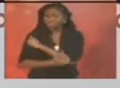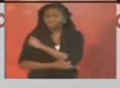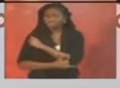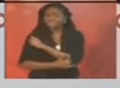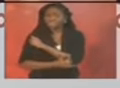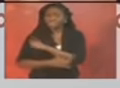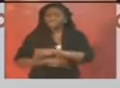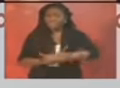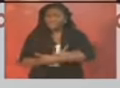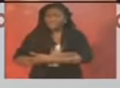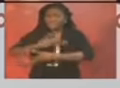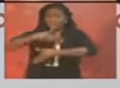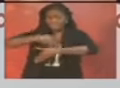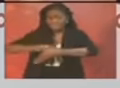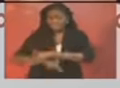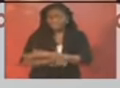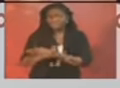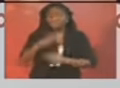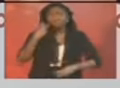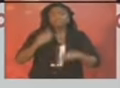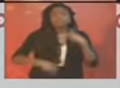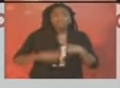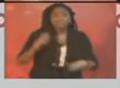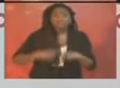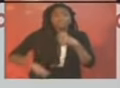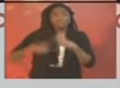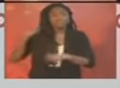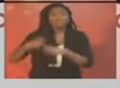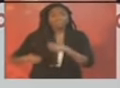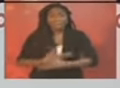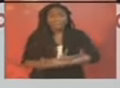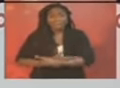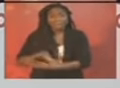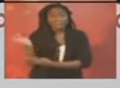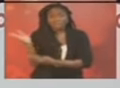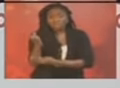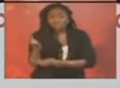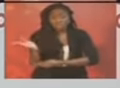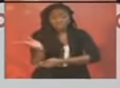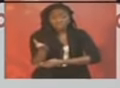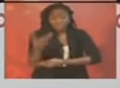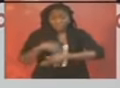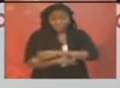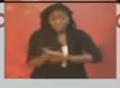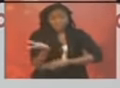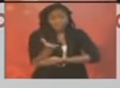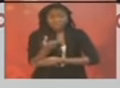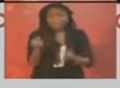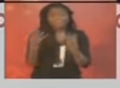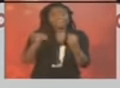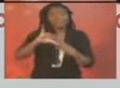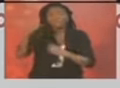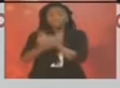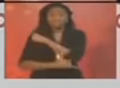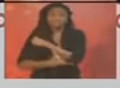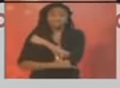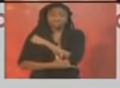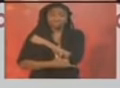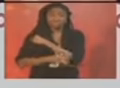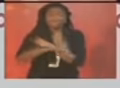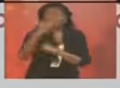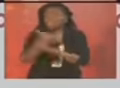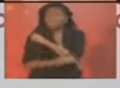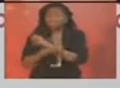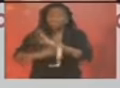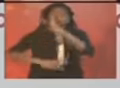severely disrupted, and they have seen an excess in mortality. Also, in many countries worldwide, there have now